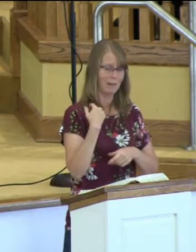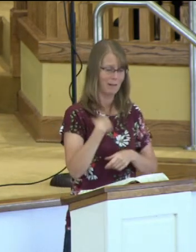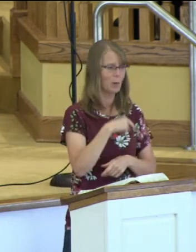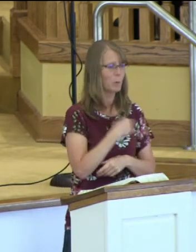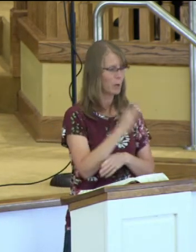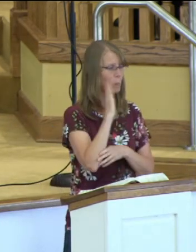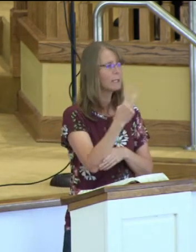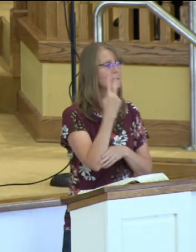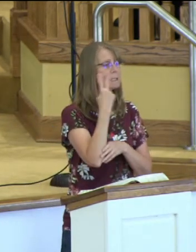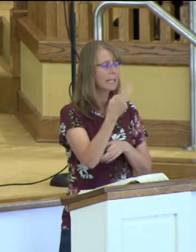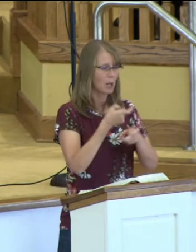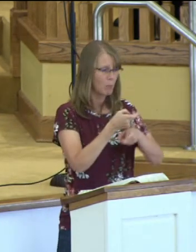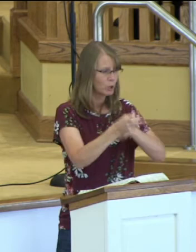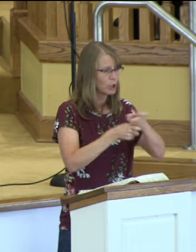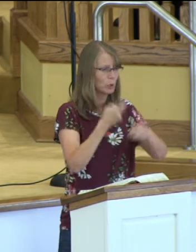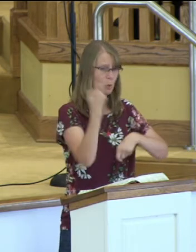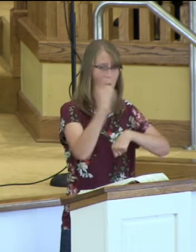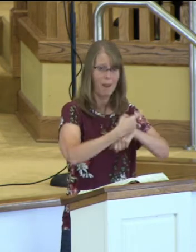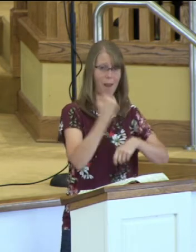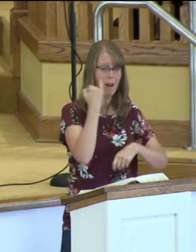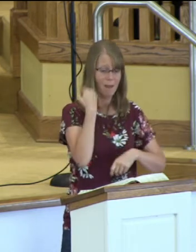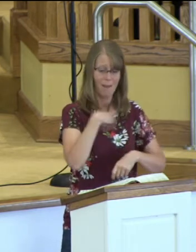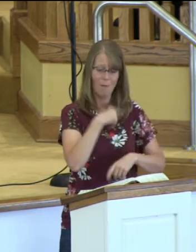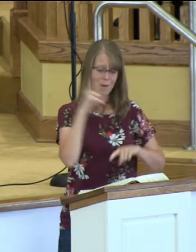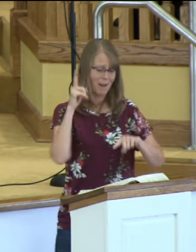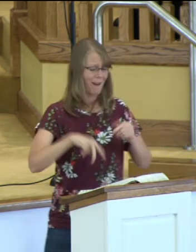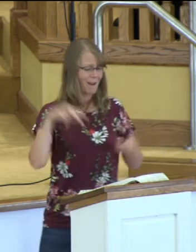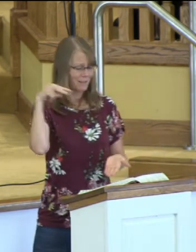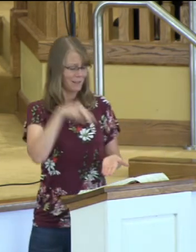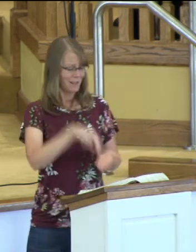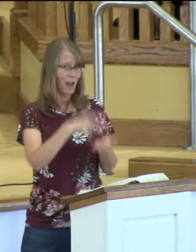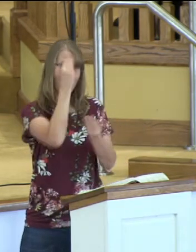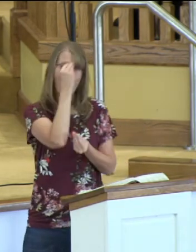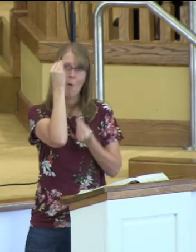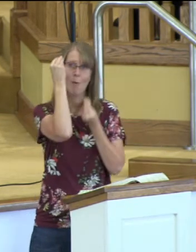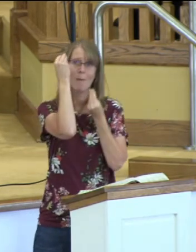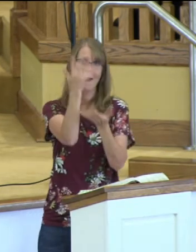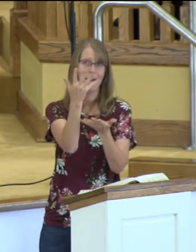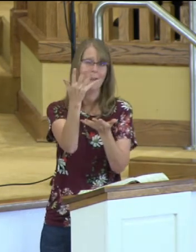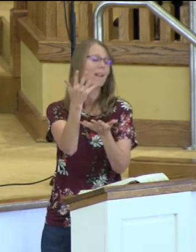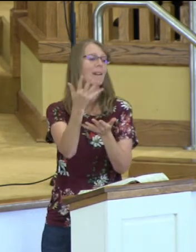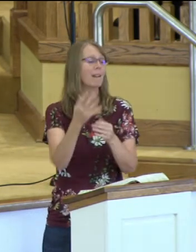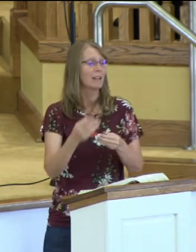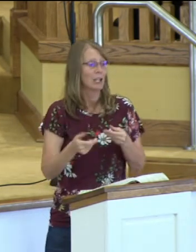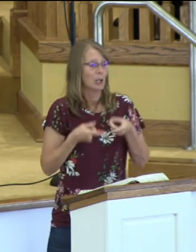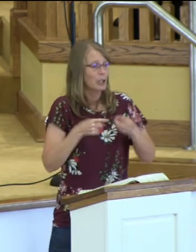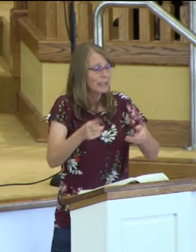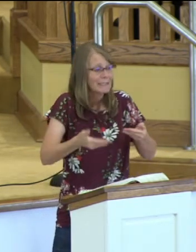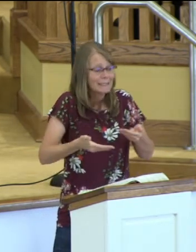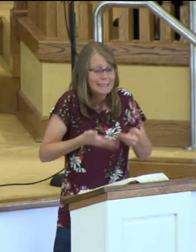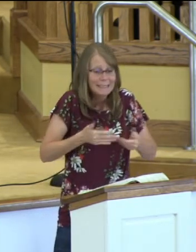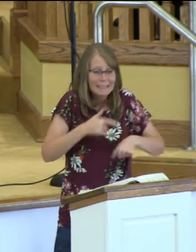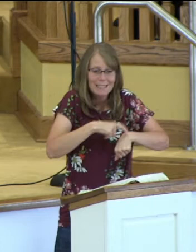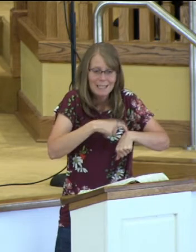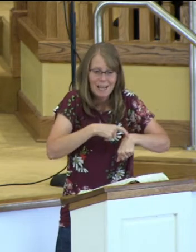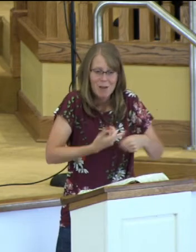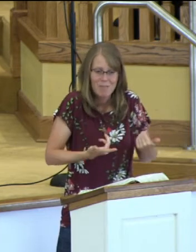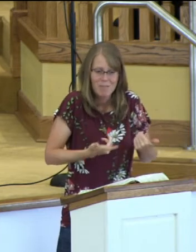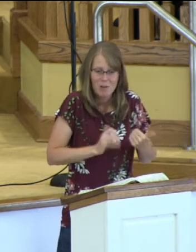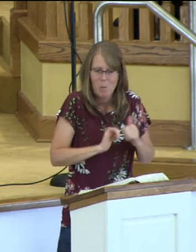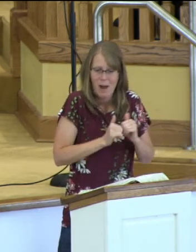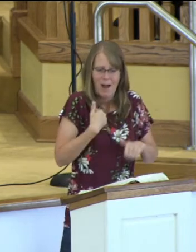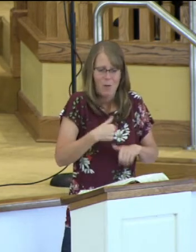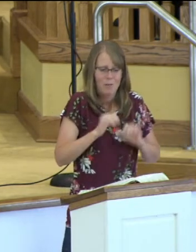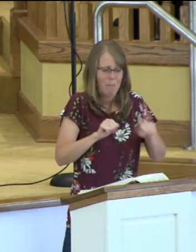And if we do not stand and be bold and obey and be obedient in the easy time, what makes us think we'll be obedient in the hard